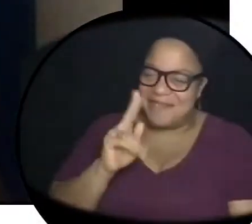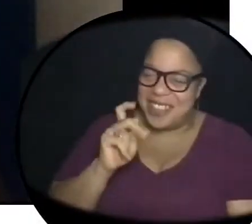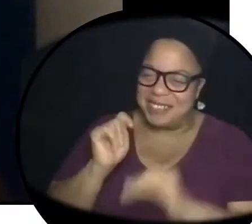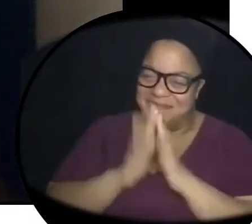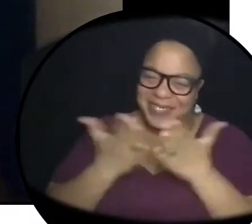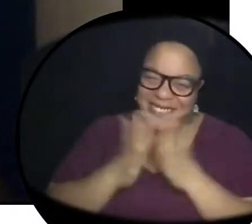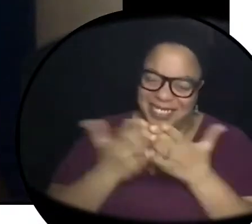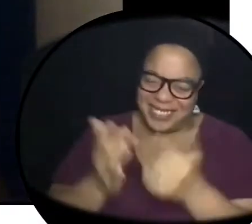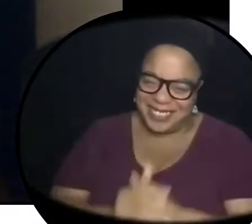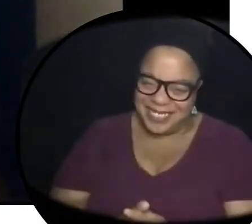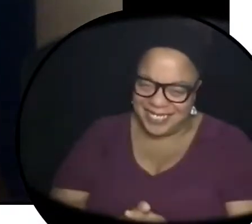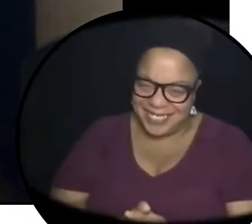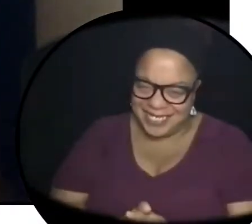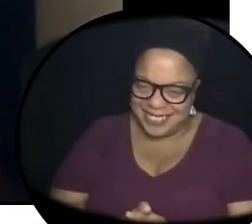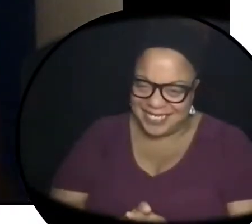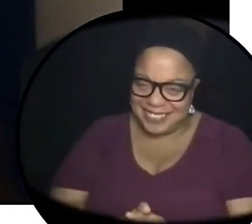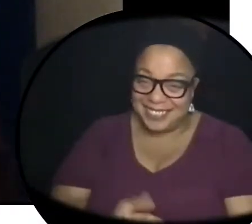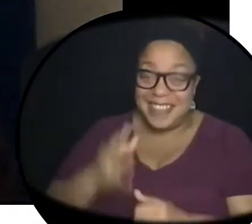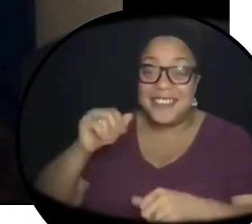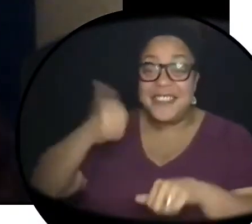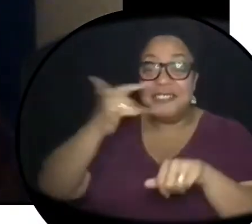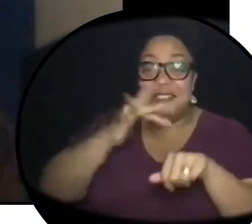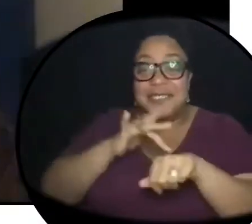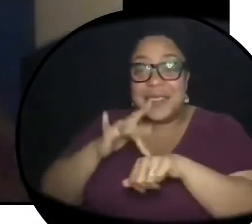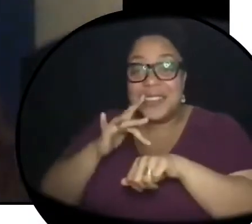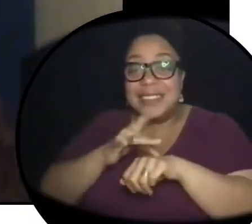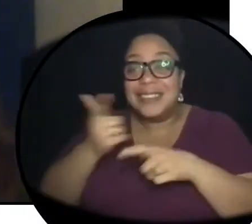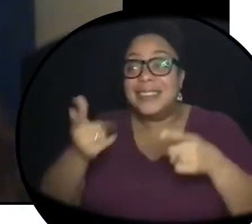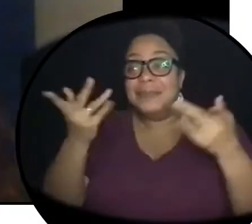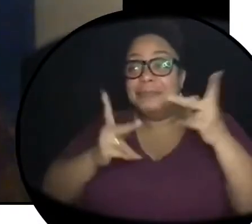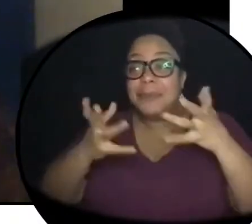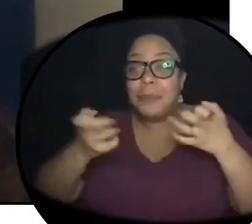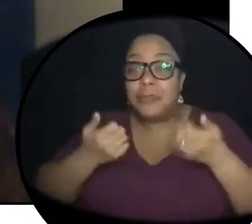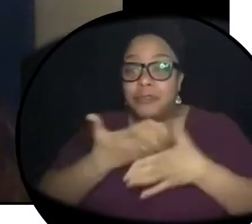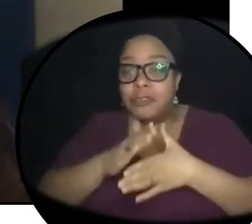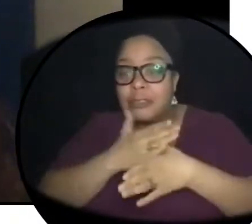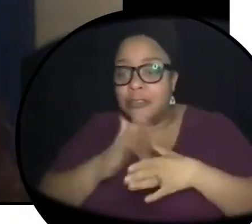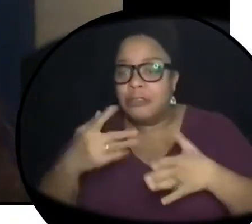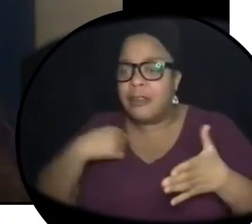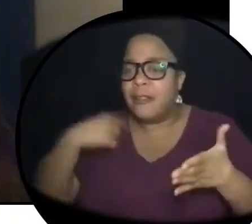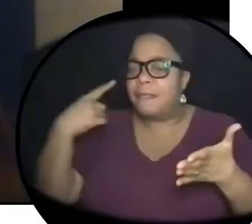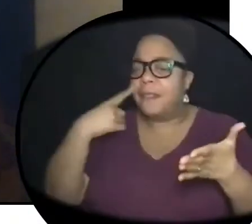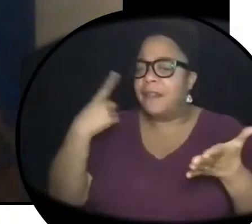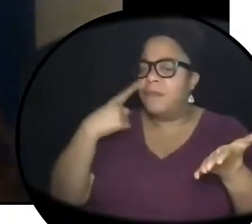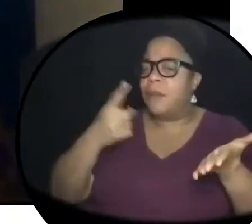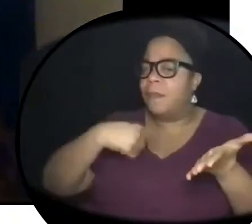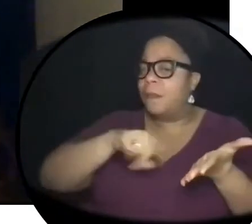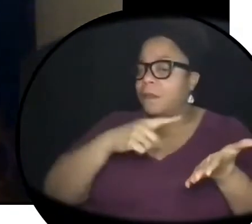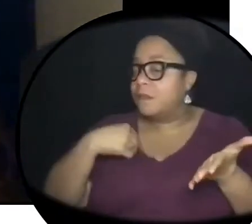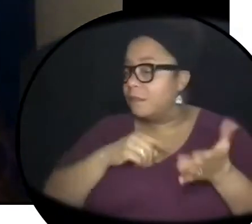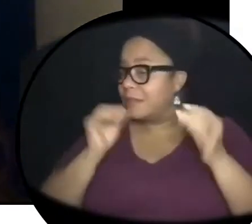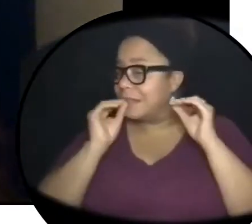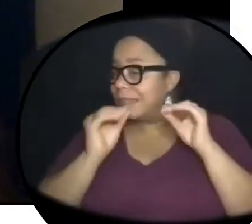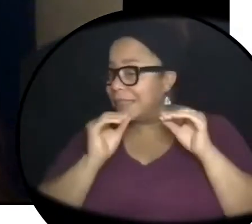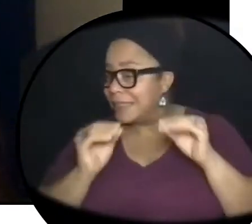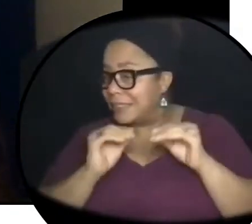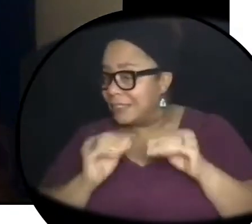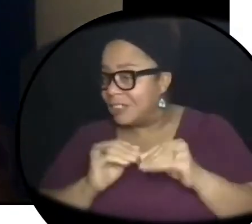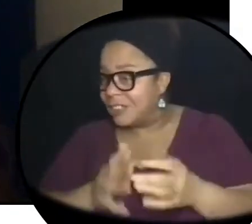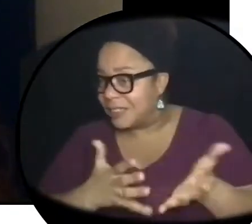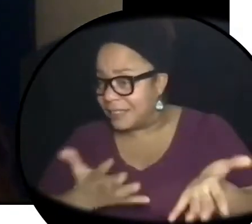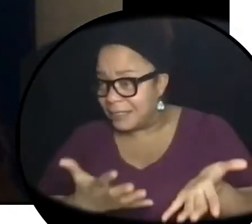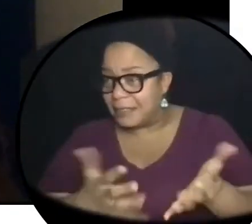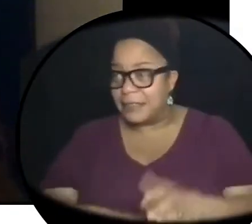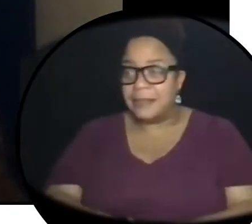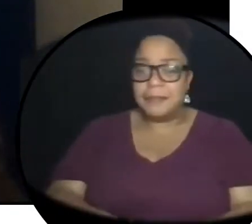been a good accompaniment for me. And I highly recommend it if you're trying